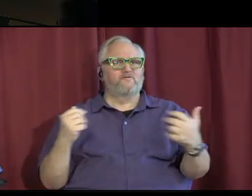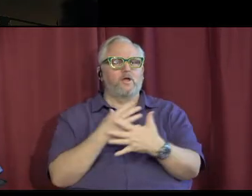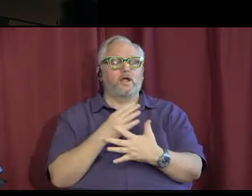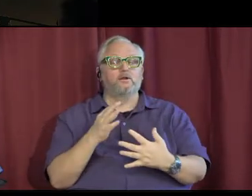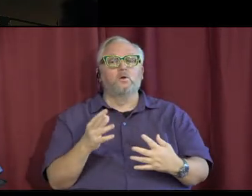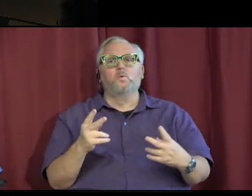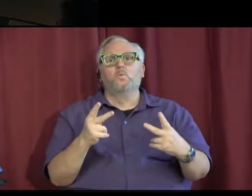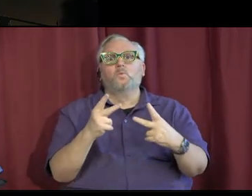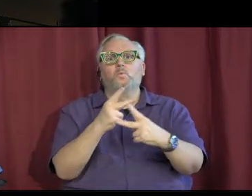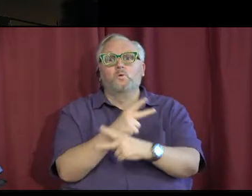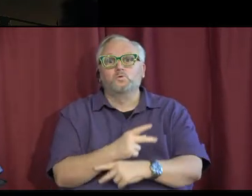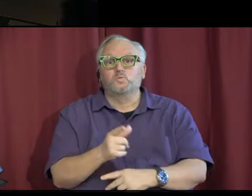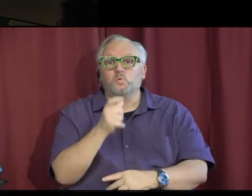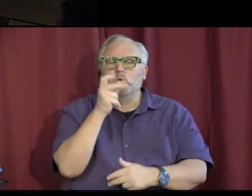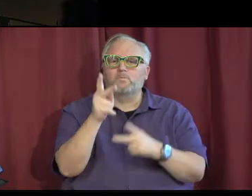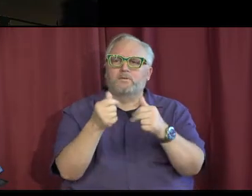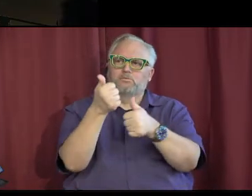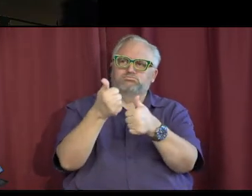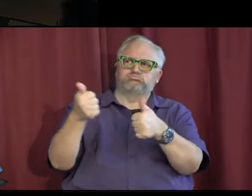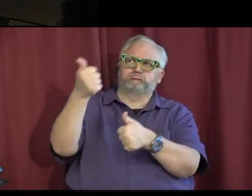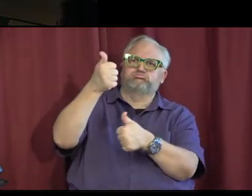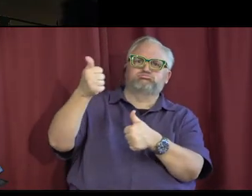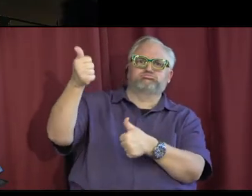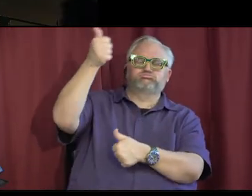was arrested and executed.